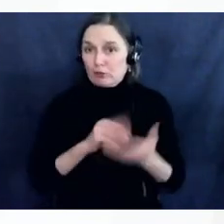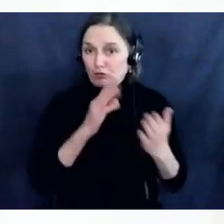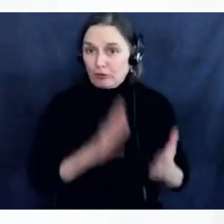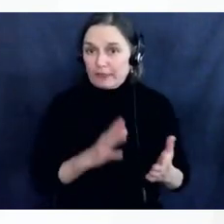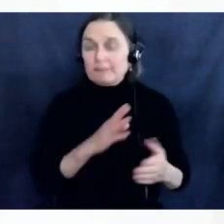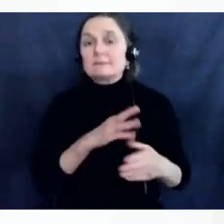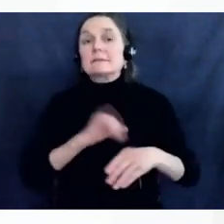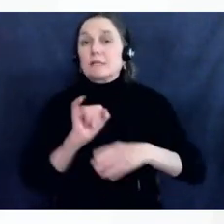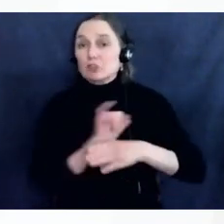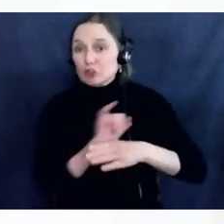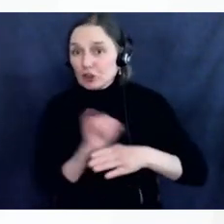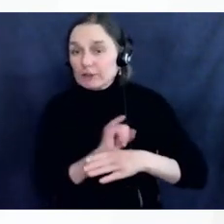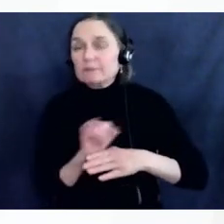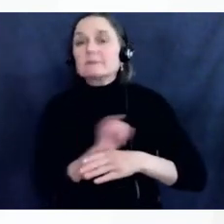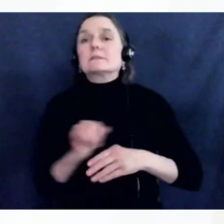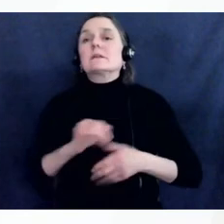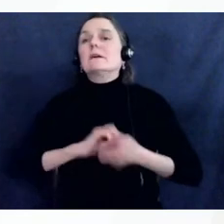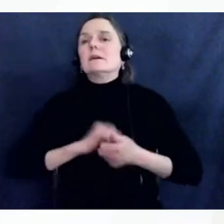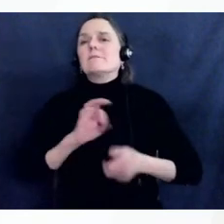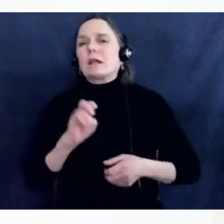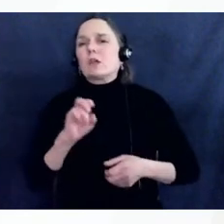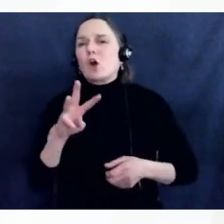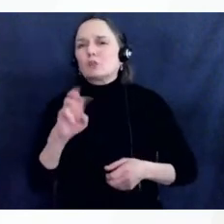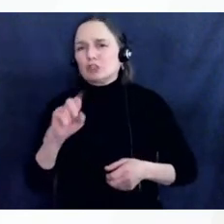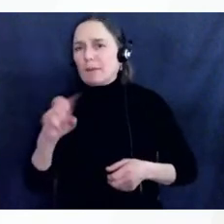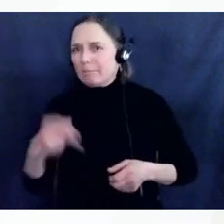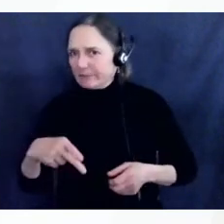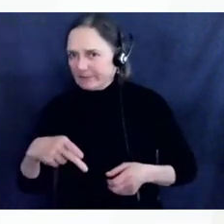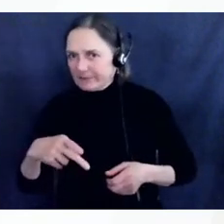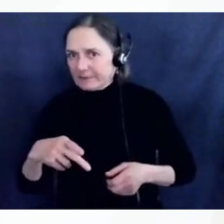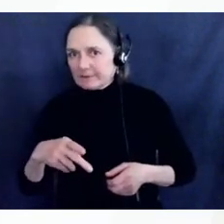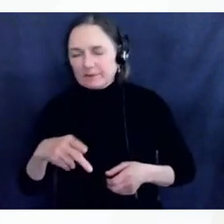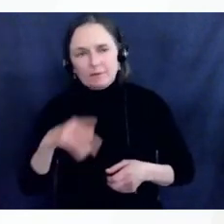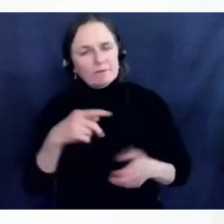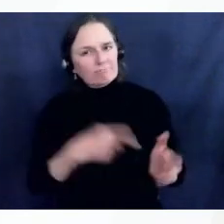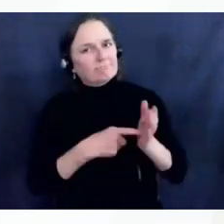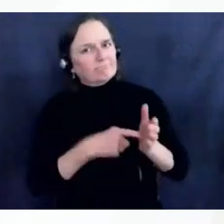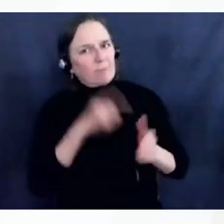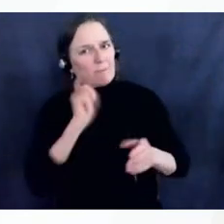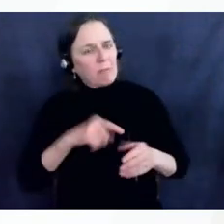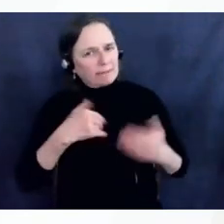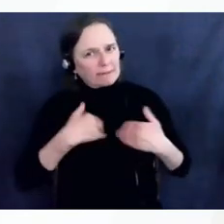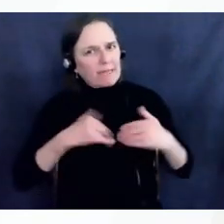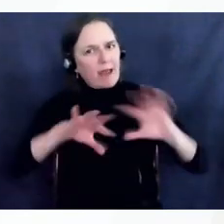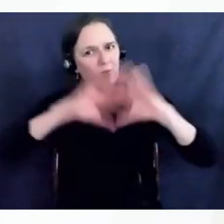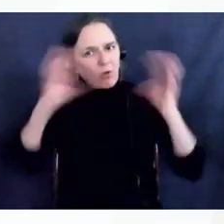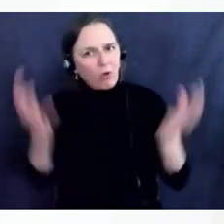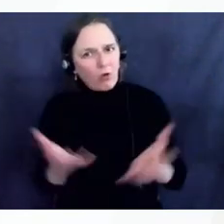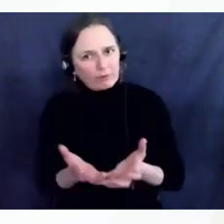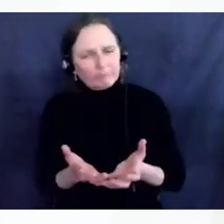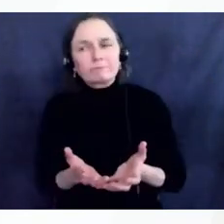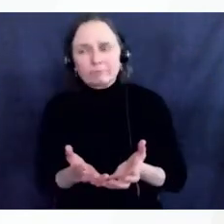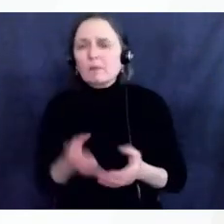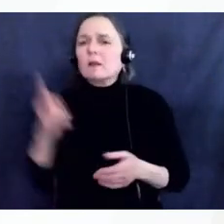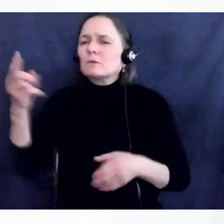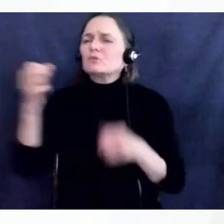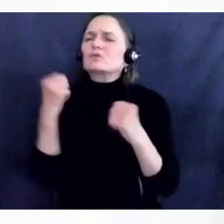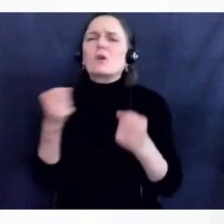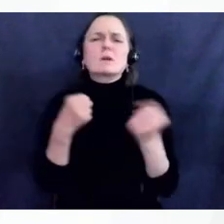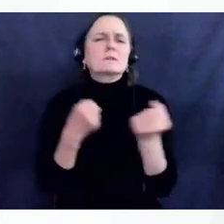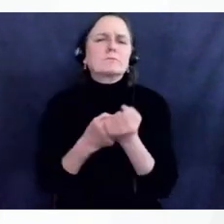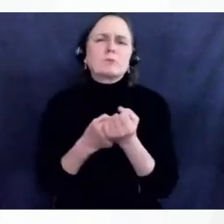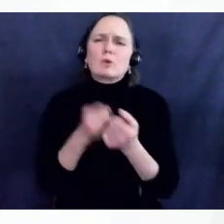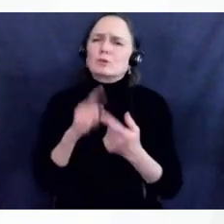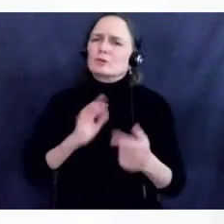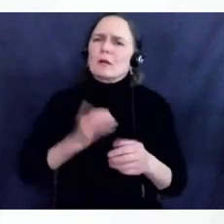Mark, it's very clear that he's shown tremendous support for engineering, including our faculty recruitment, and really